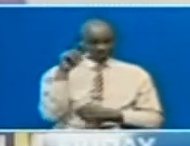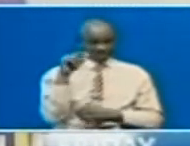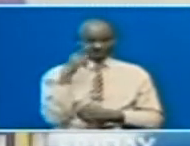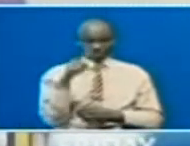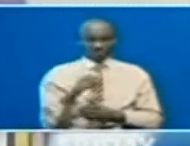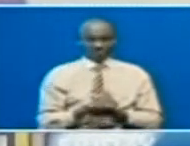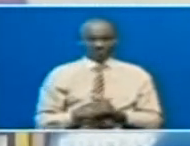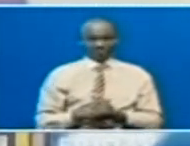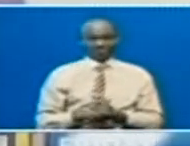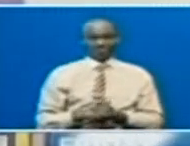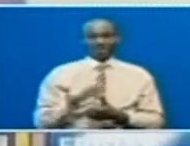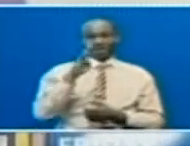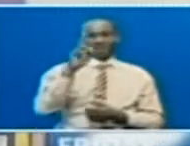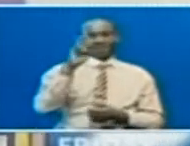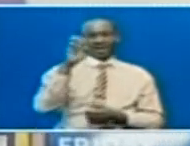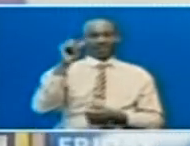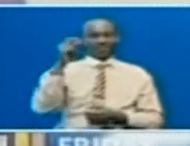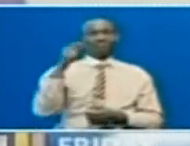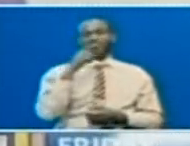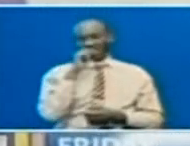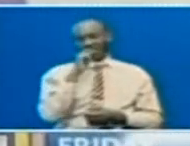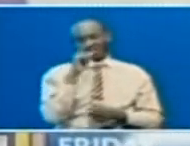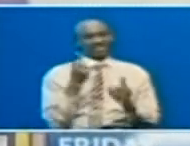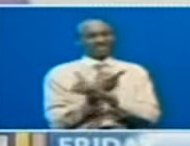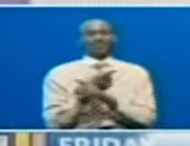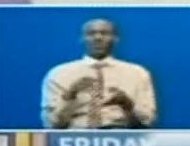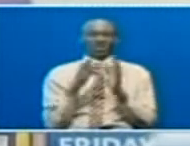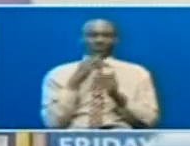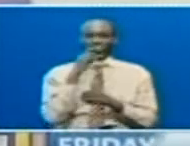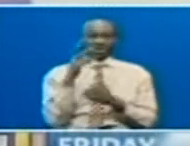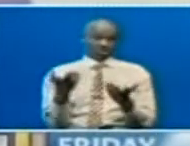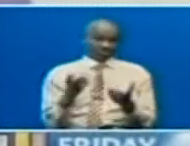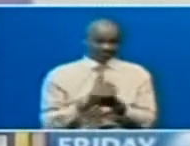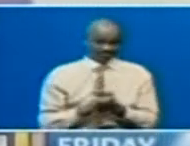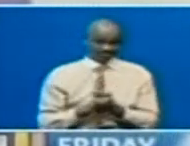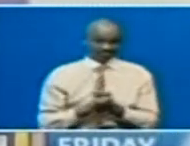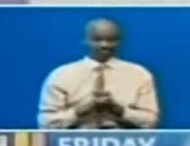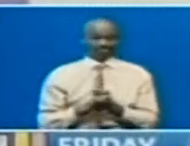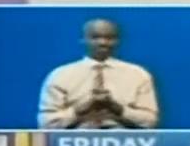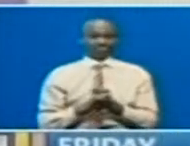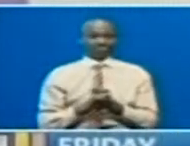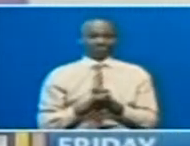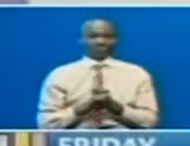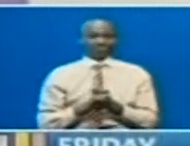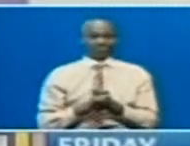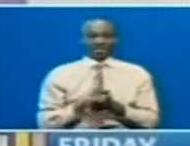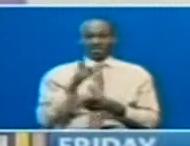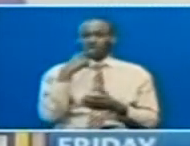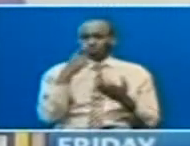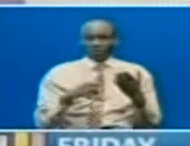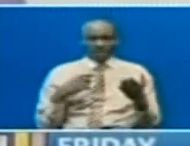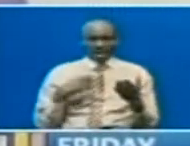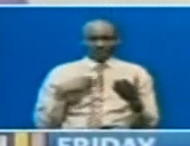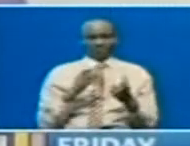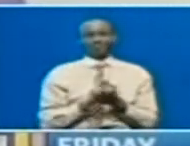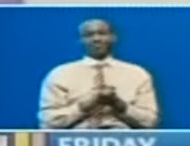say breathalyzer. Breathalyzer. Okay. Not breathalyzer. Not breathalyzer. It's just a flat one with a